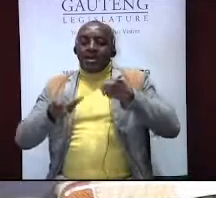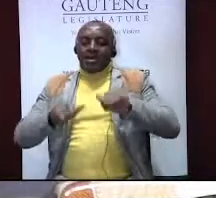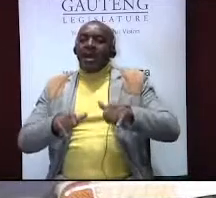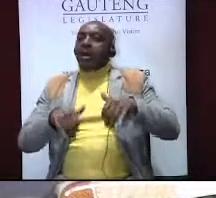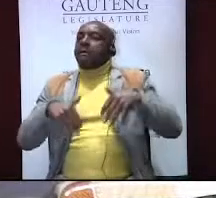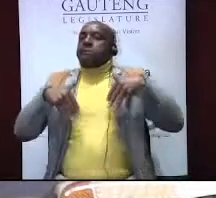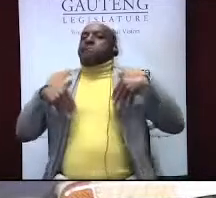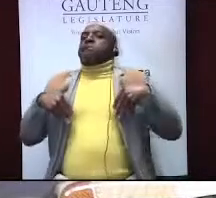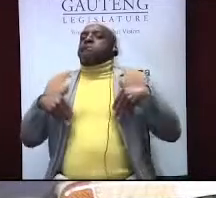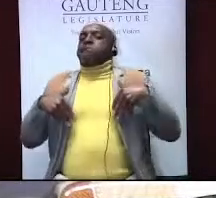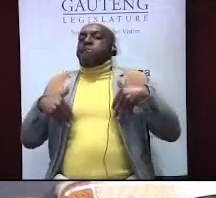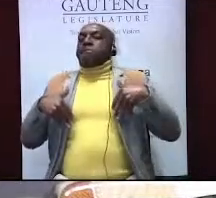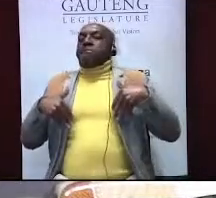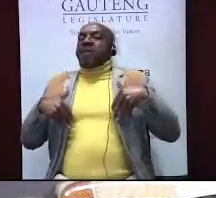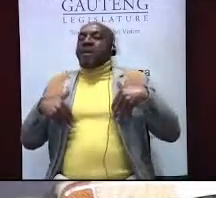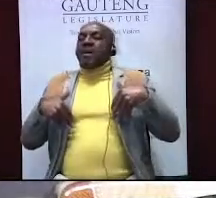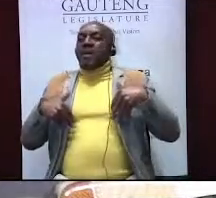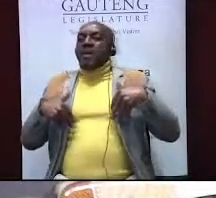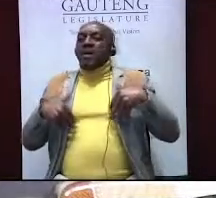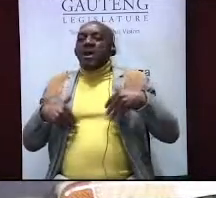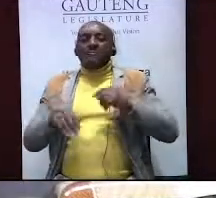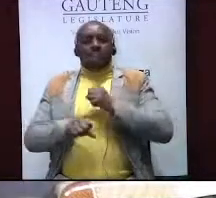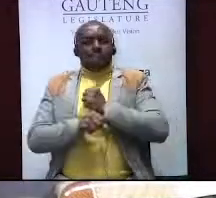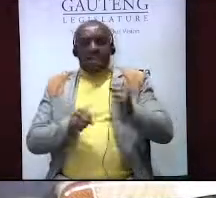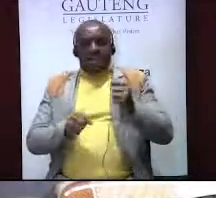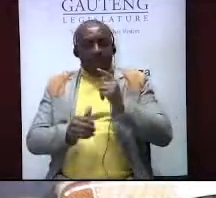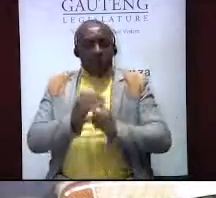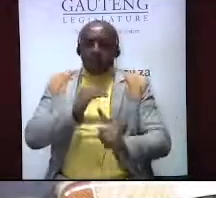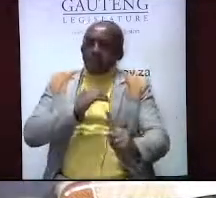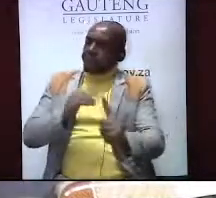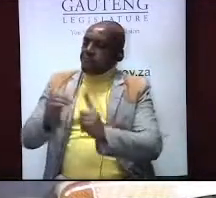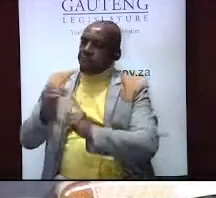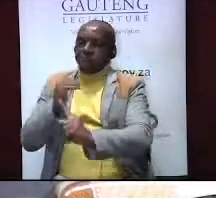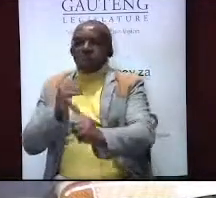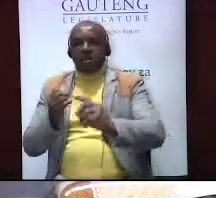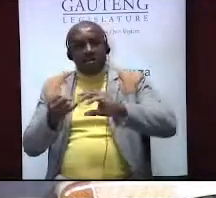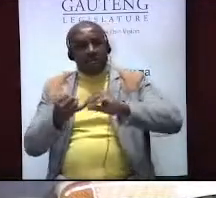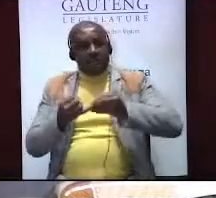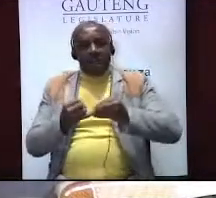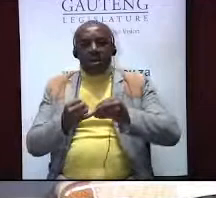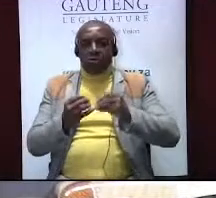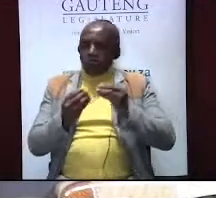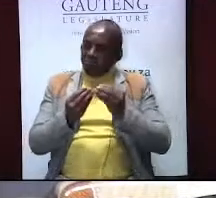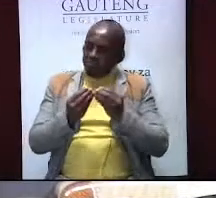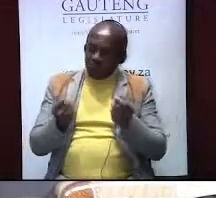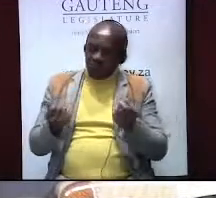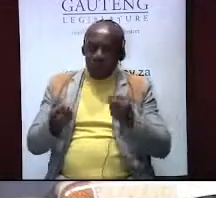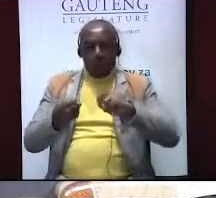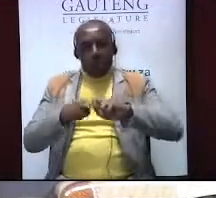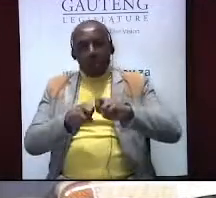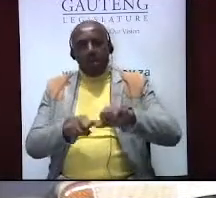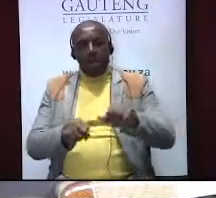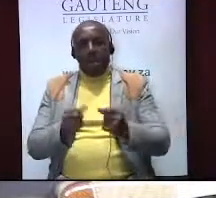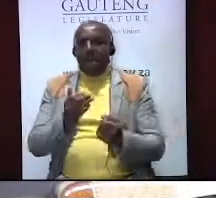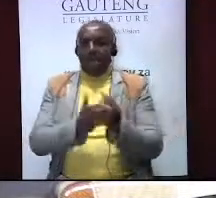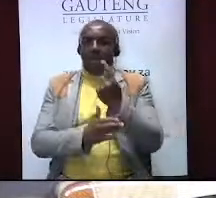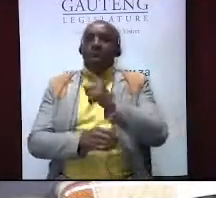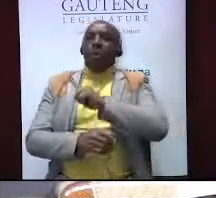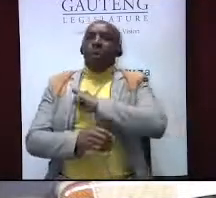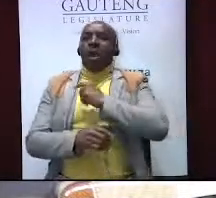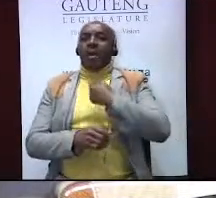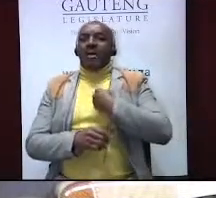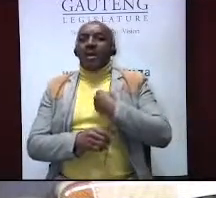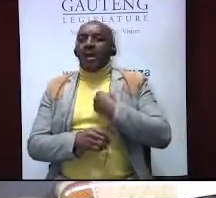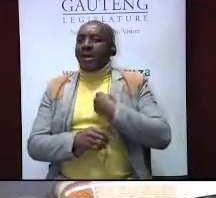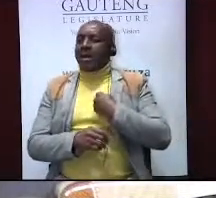corner and not be out there and make our voices heard? That's what she's saying. Why are we